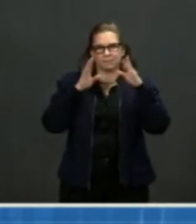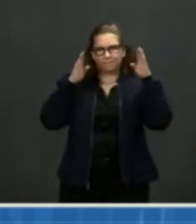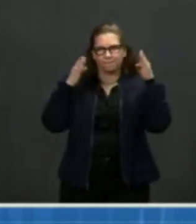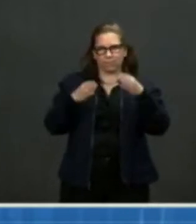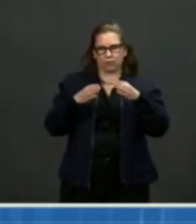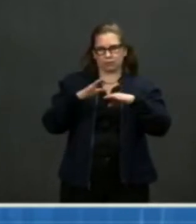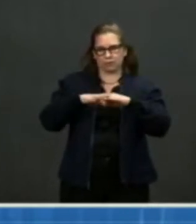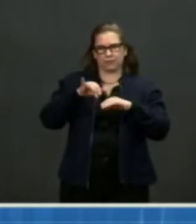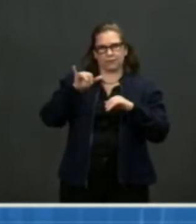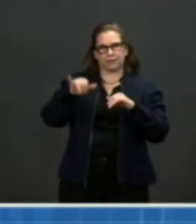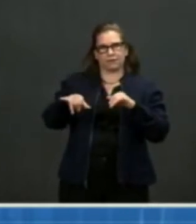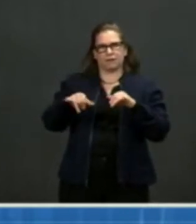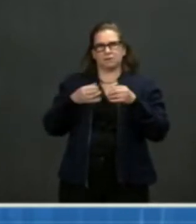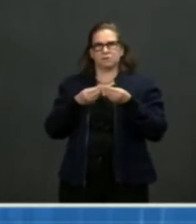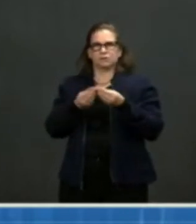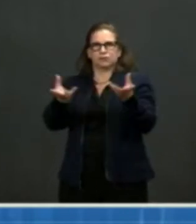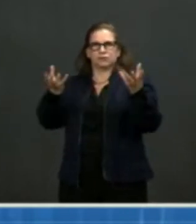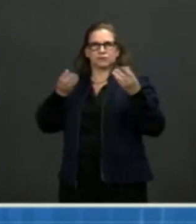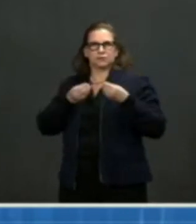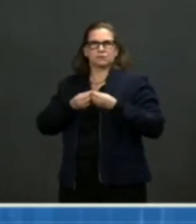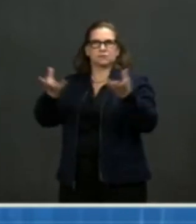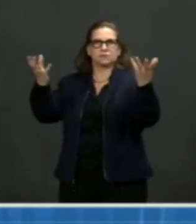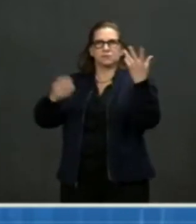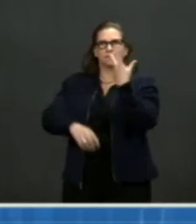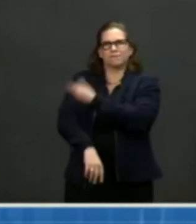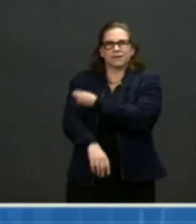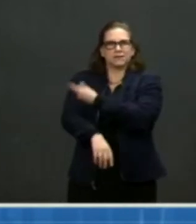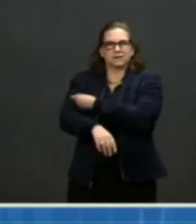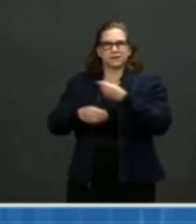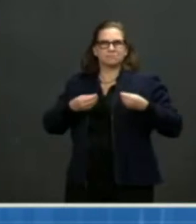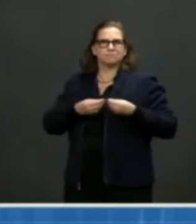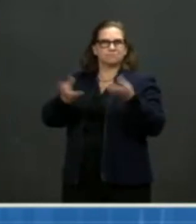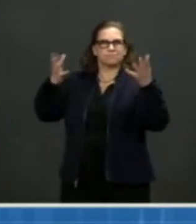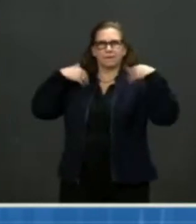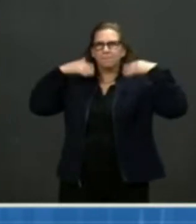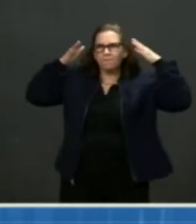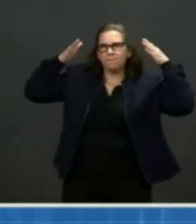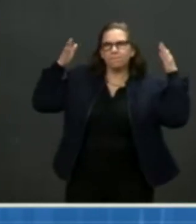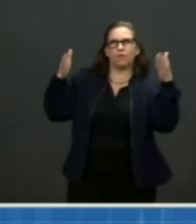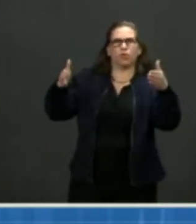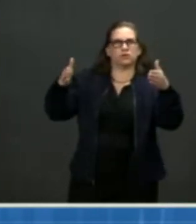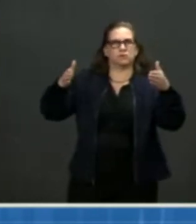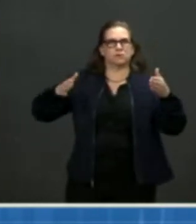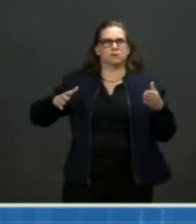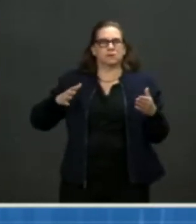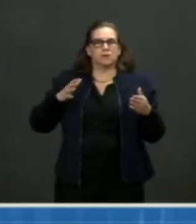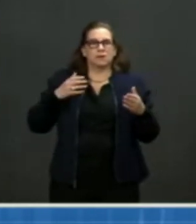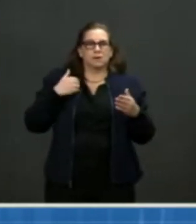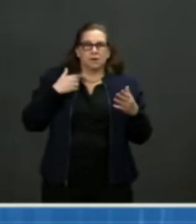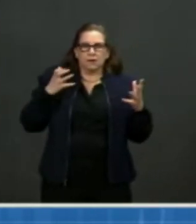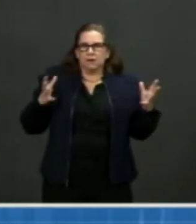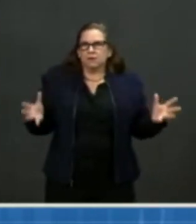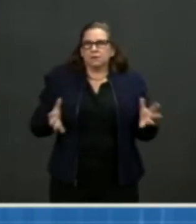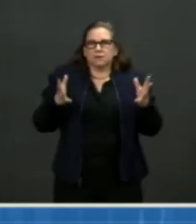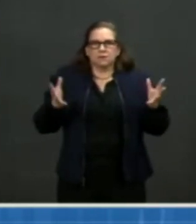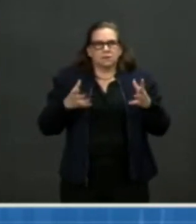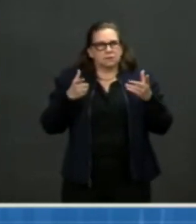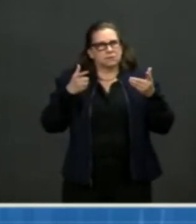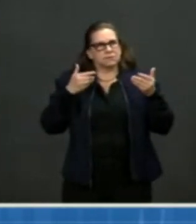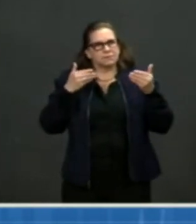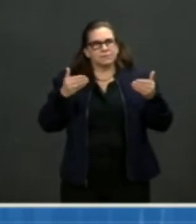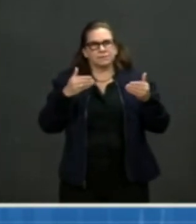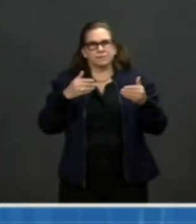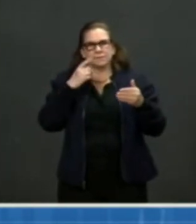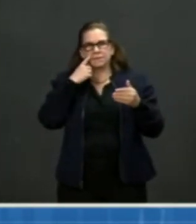action, whether vaccinated or not, to recommit to doing the right thing. Take the steps we know work